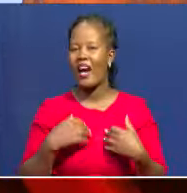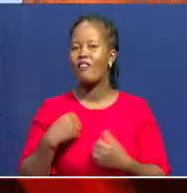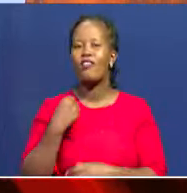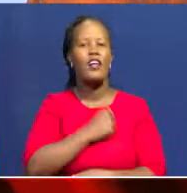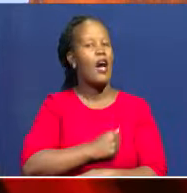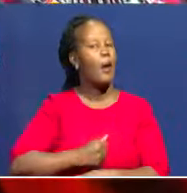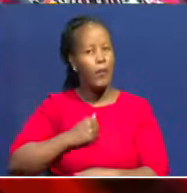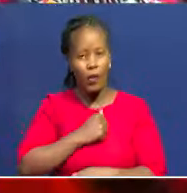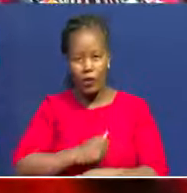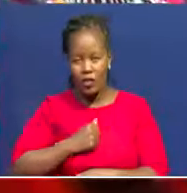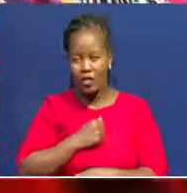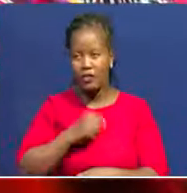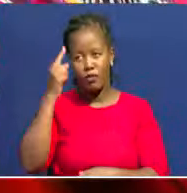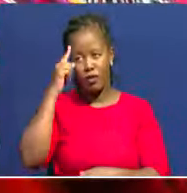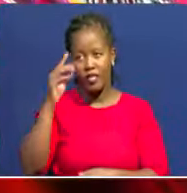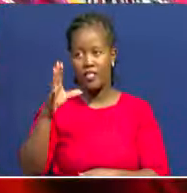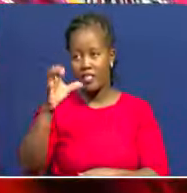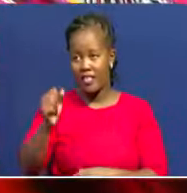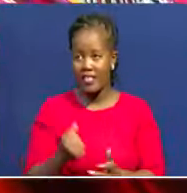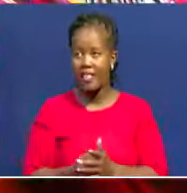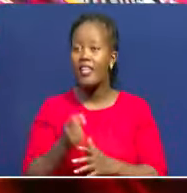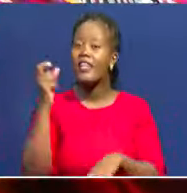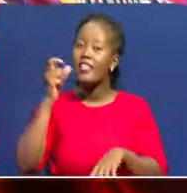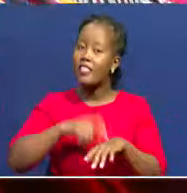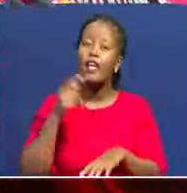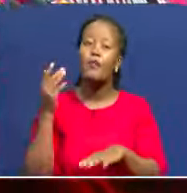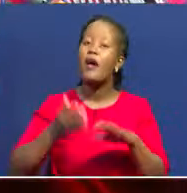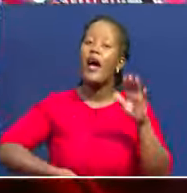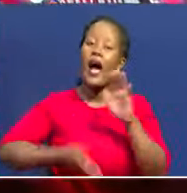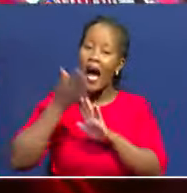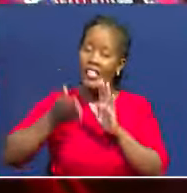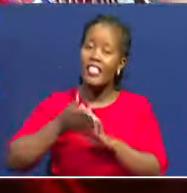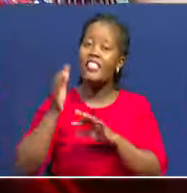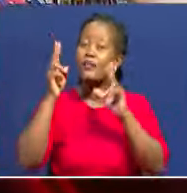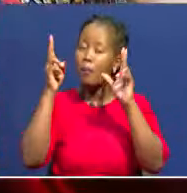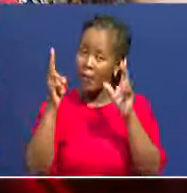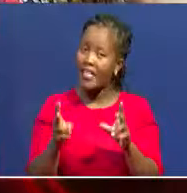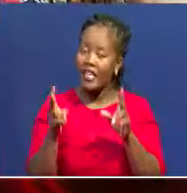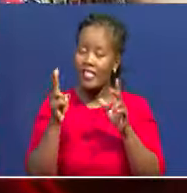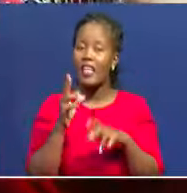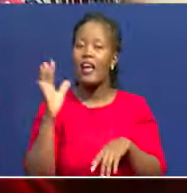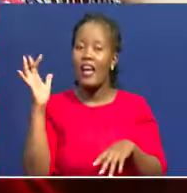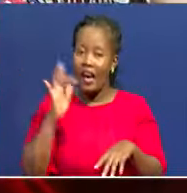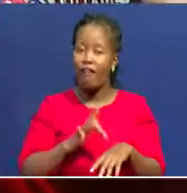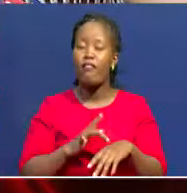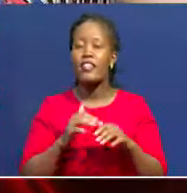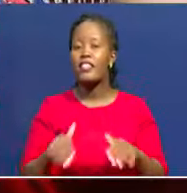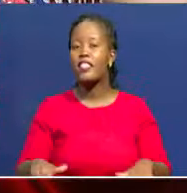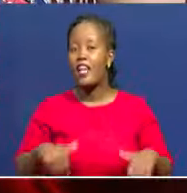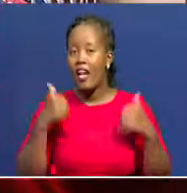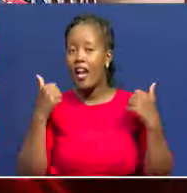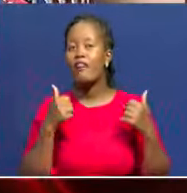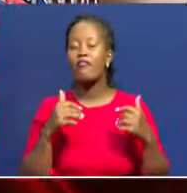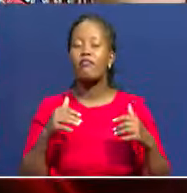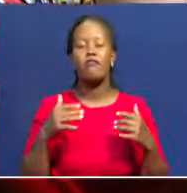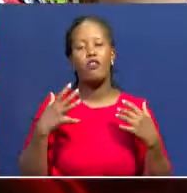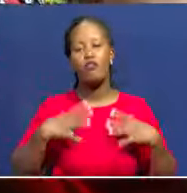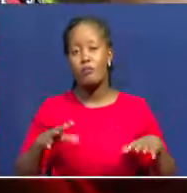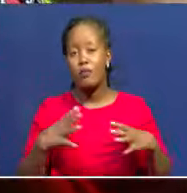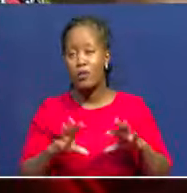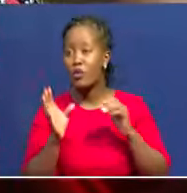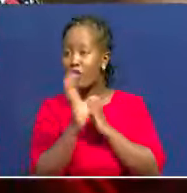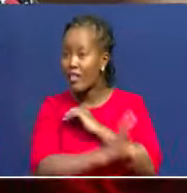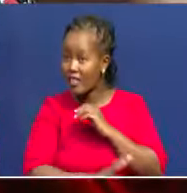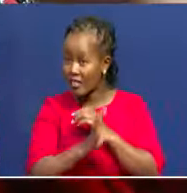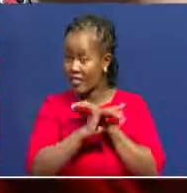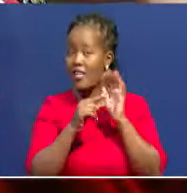Cabinet Secretary. When urgent matters touching on the lives and livelihoods of the people of this republic, and specifically the